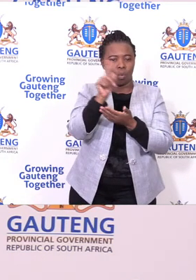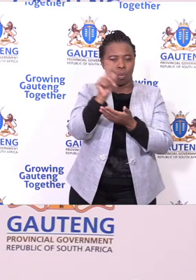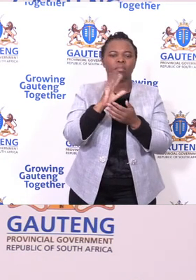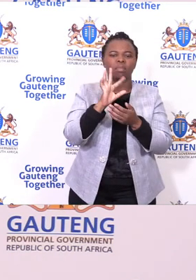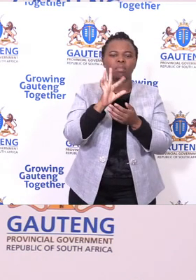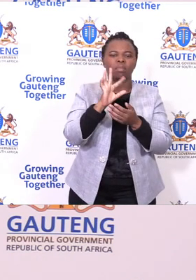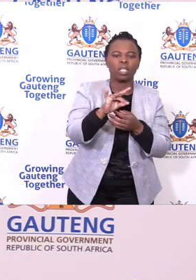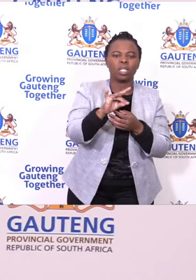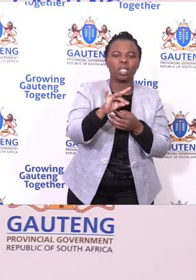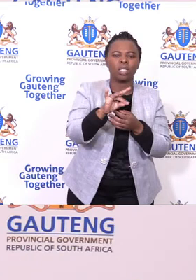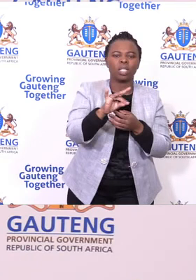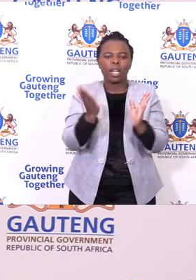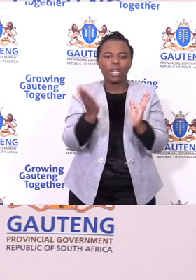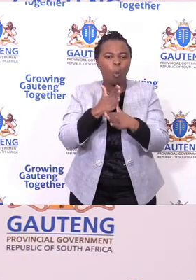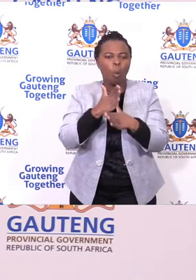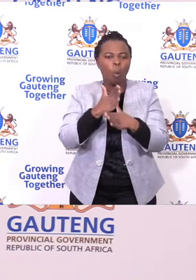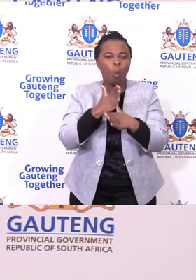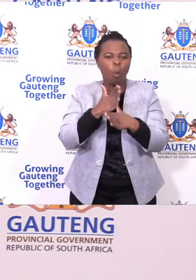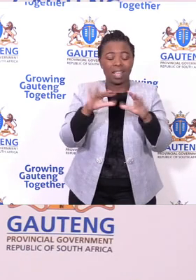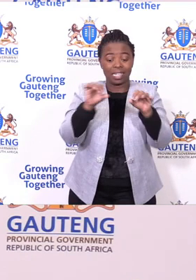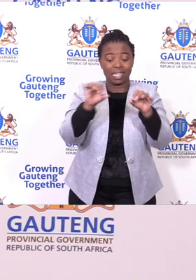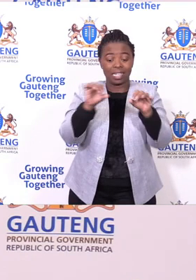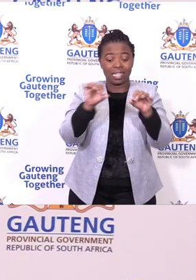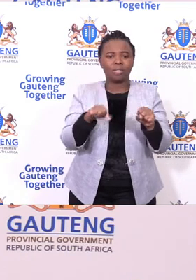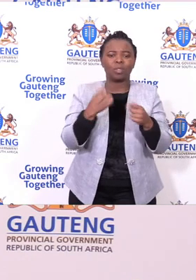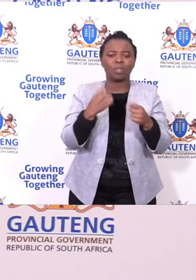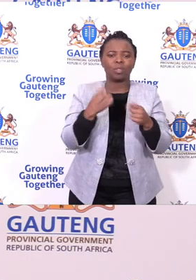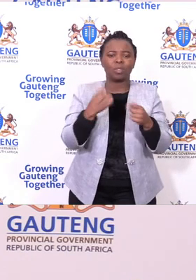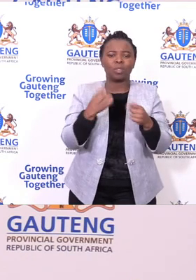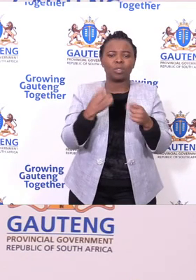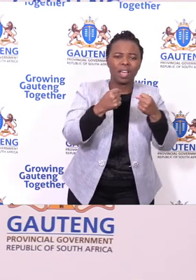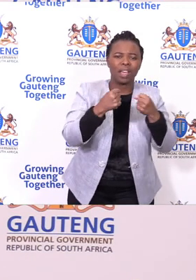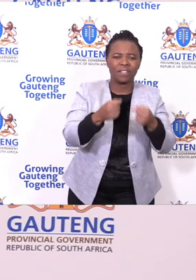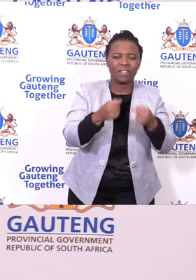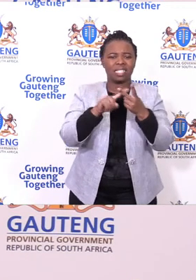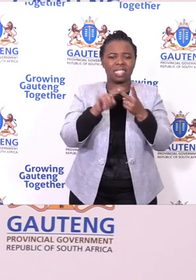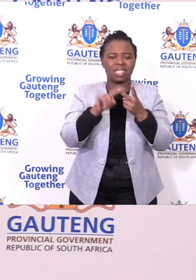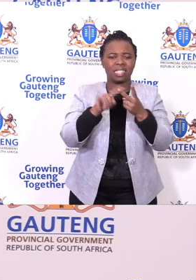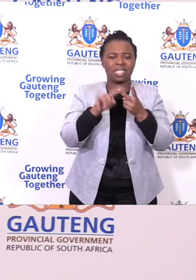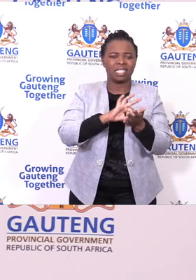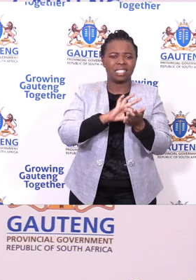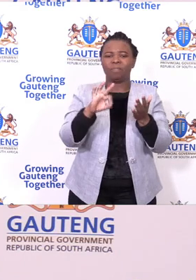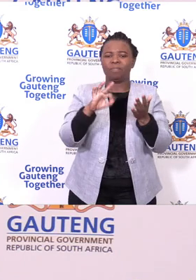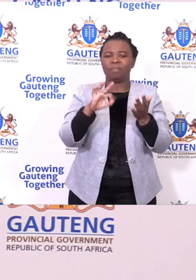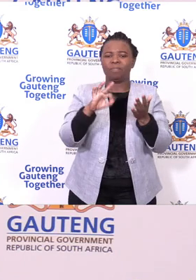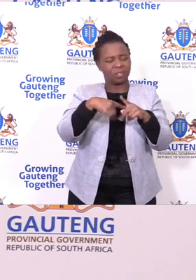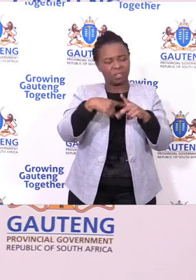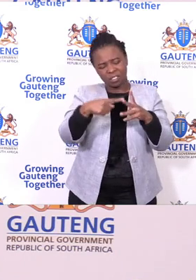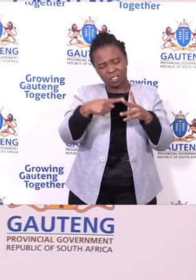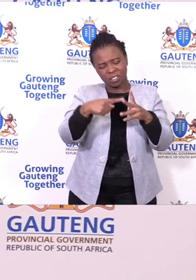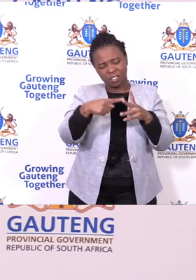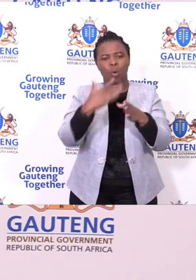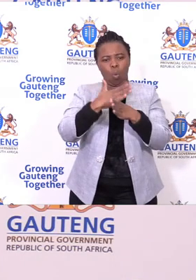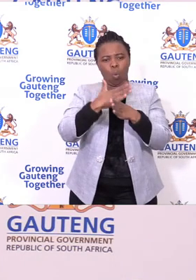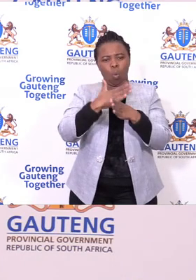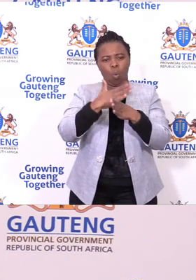doing other general work in our system, in terms of driving, in terms of portering, cleaning, and all sort of range of tasks that